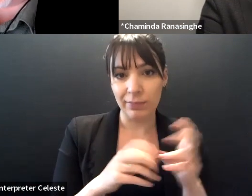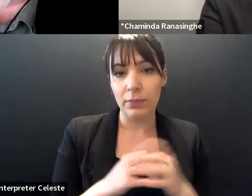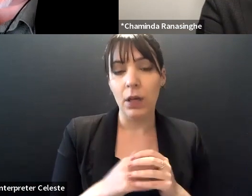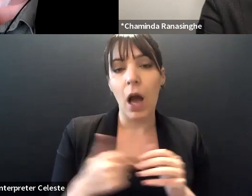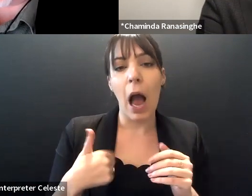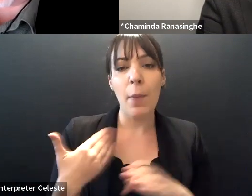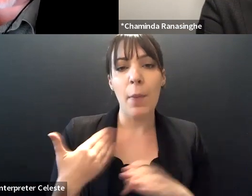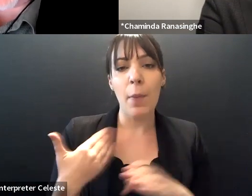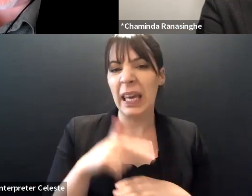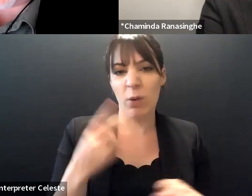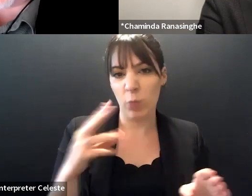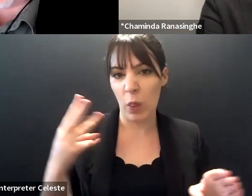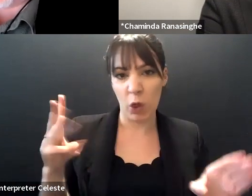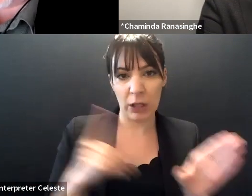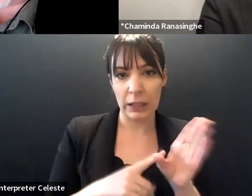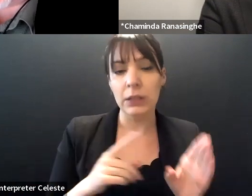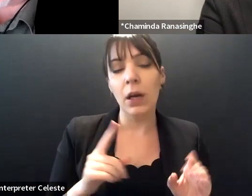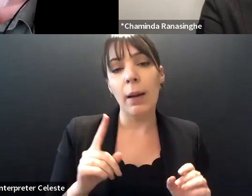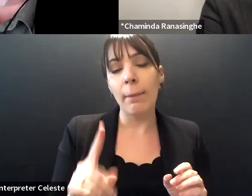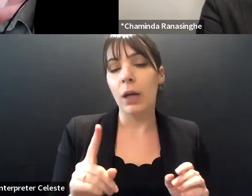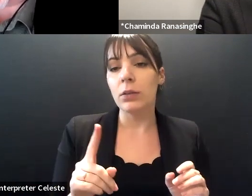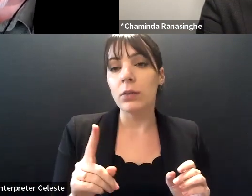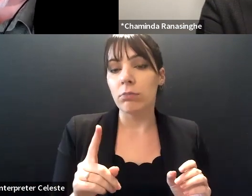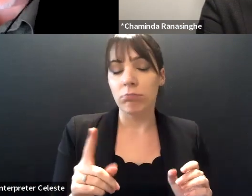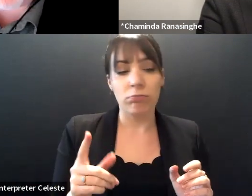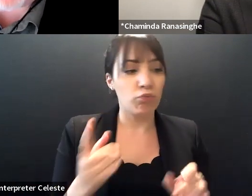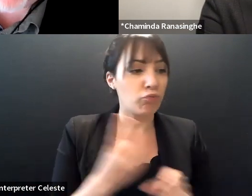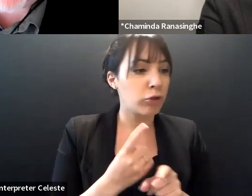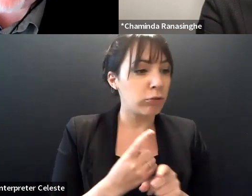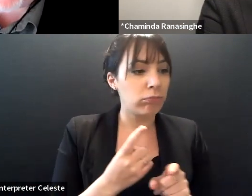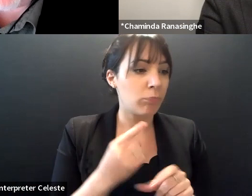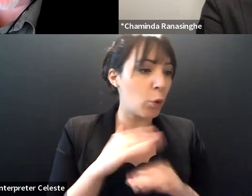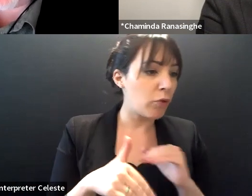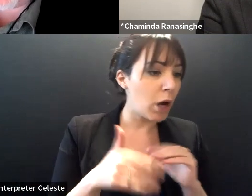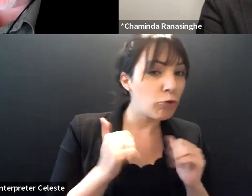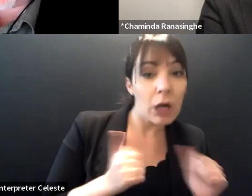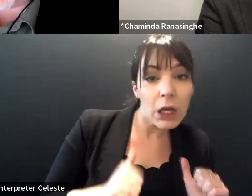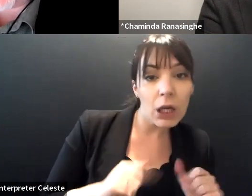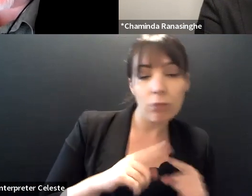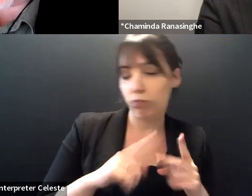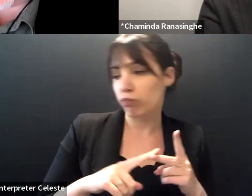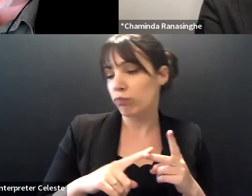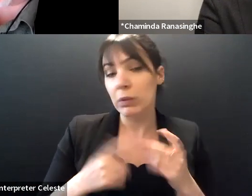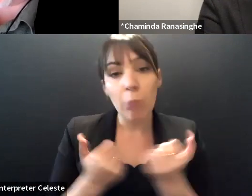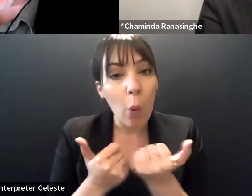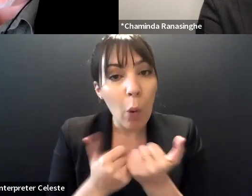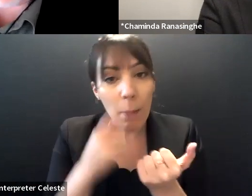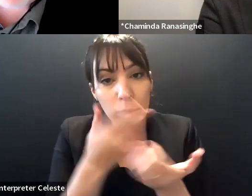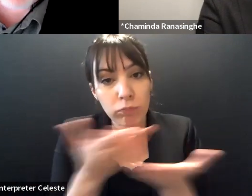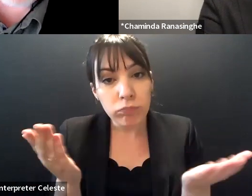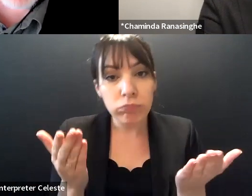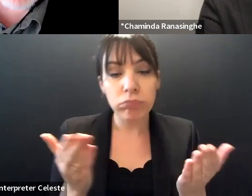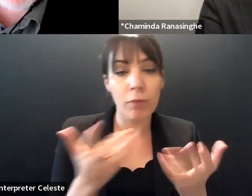around the intersection with information access. So anything from training and support across the tertiary sector, with my position now, through to